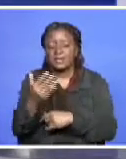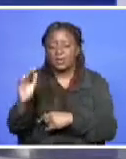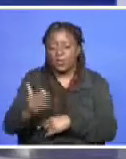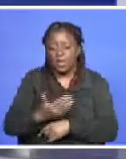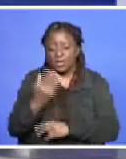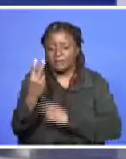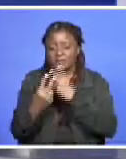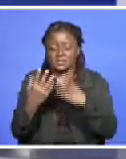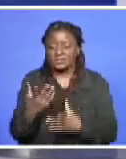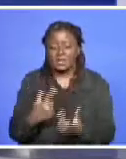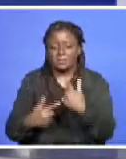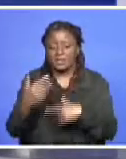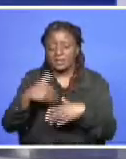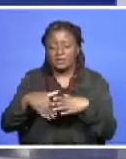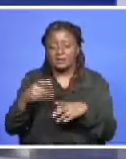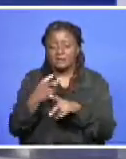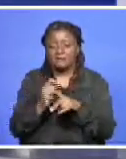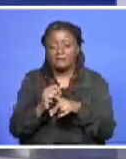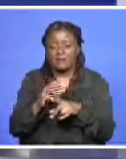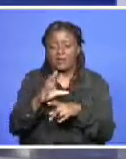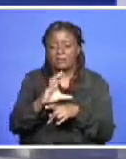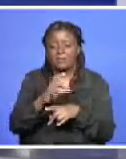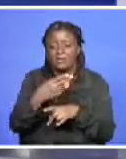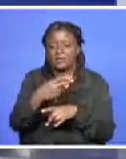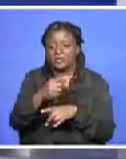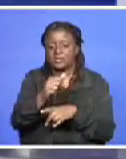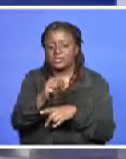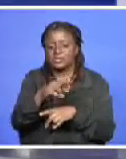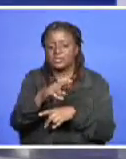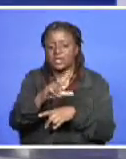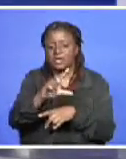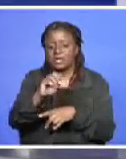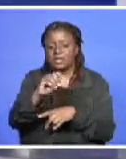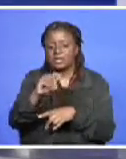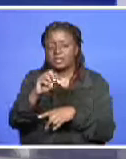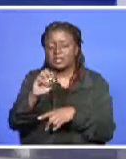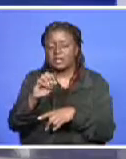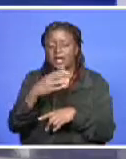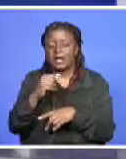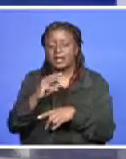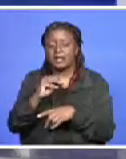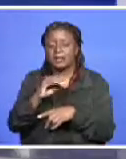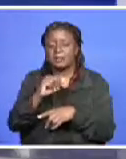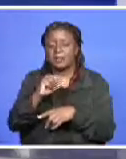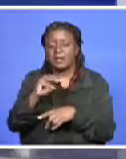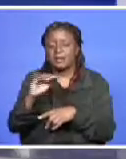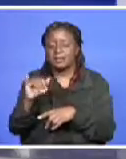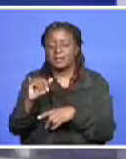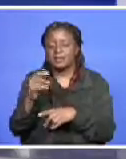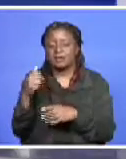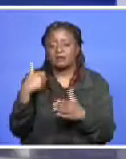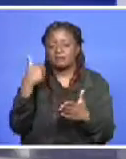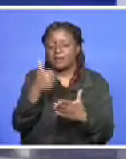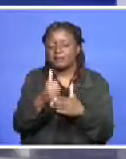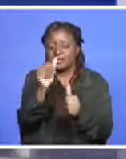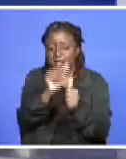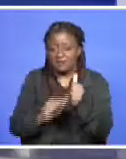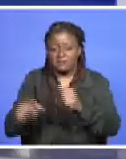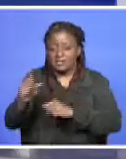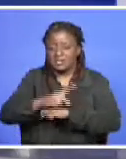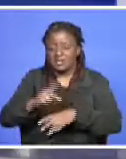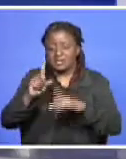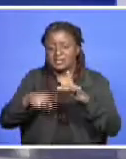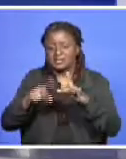Carolina. The Miami-based flight is also on schedule for that island, arriving every day except Tuesdays and Wednesdays.